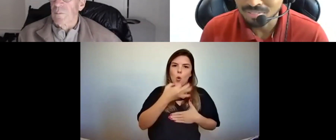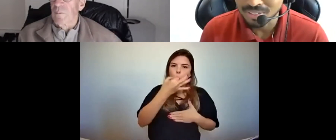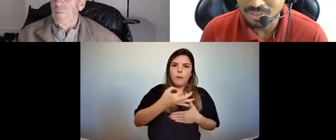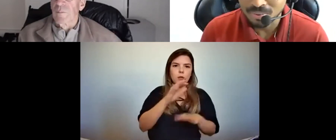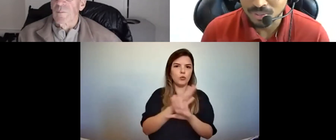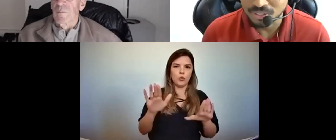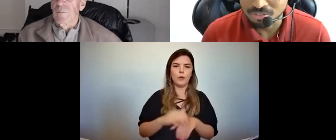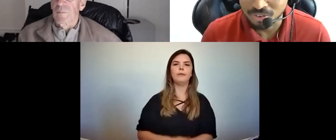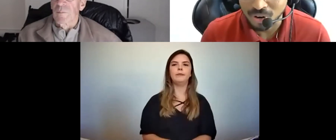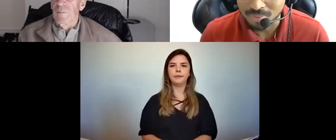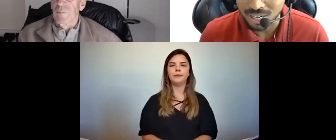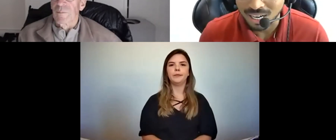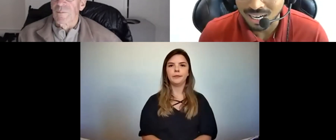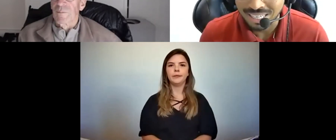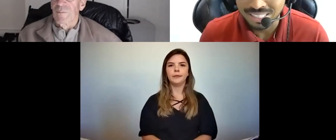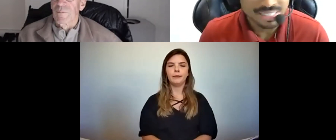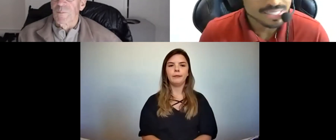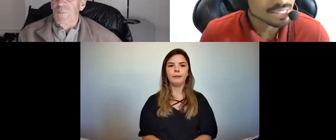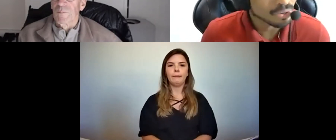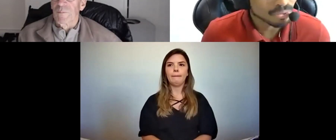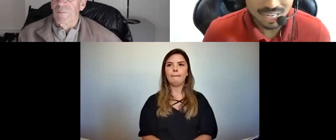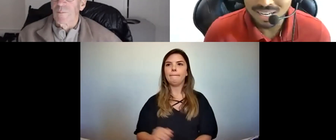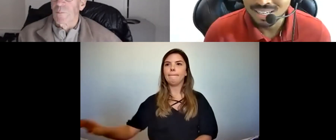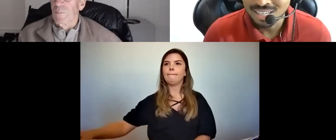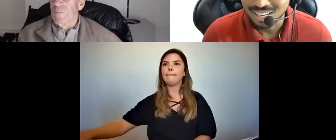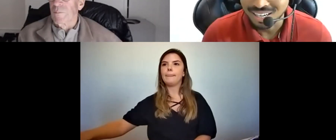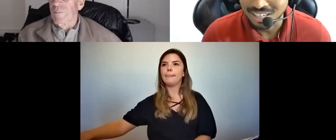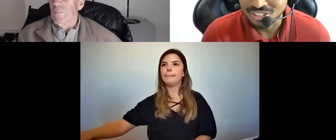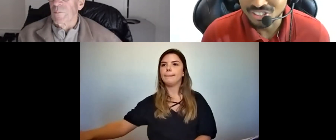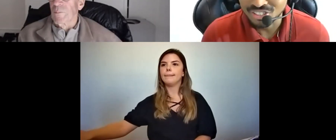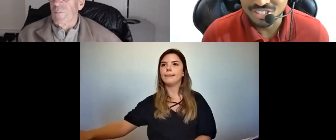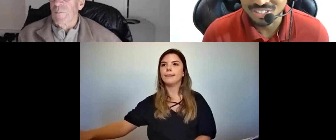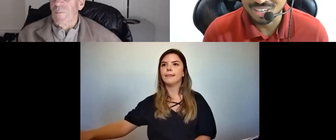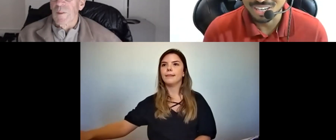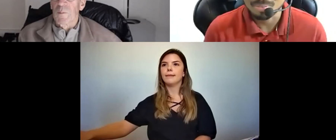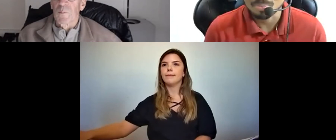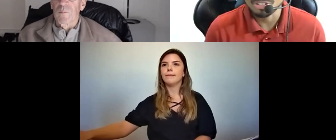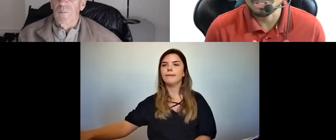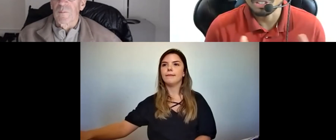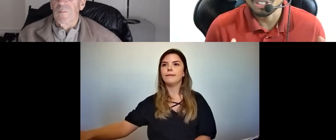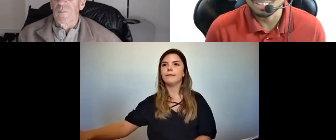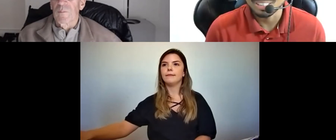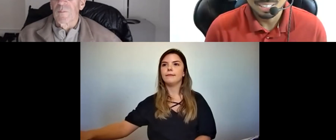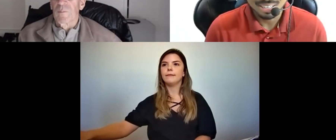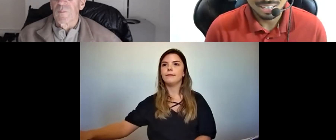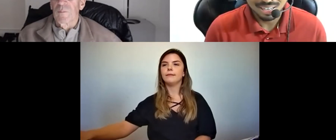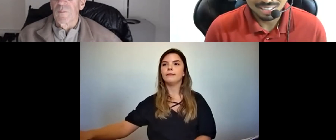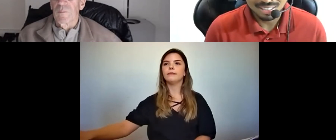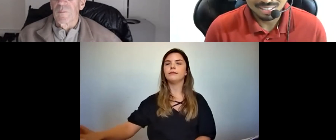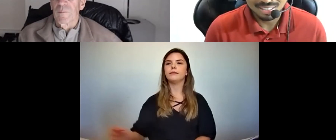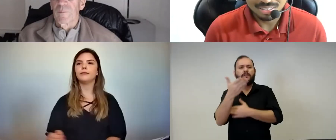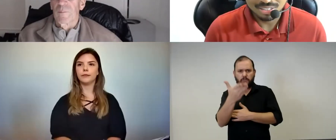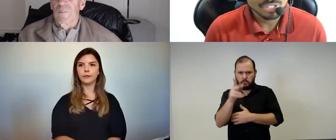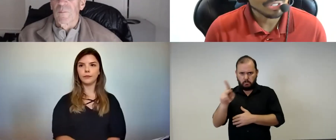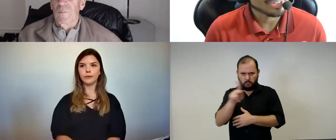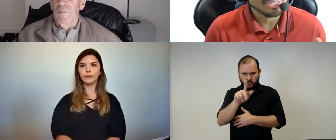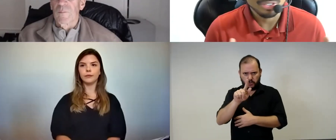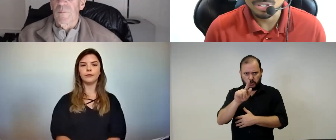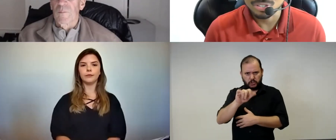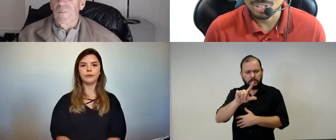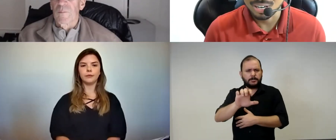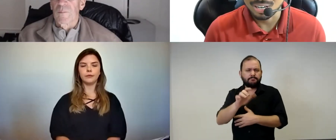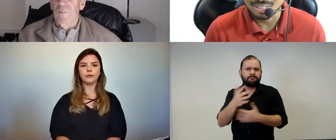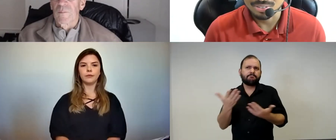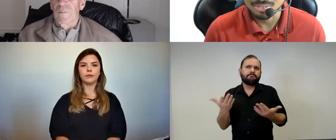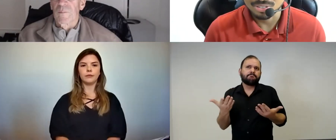Great. We have another question from Annelise Gondar. She's asking, Professor Gile, considering